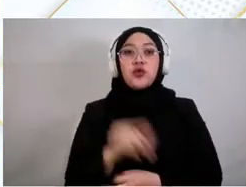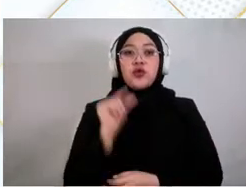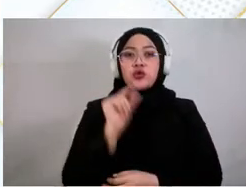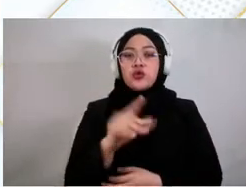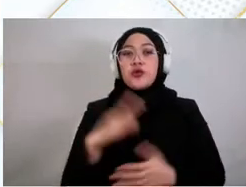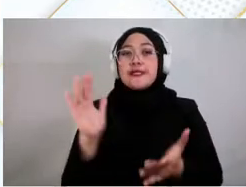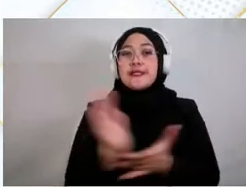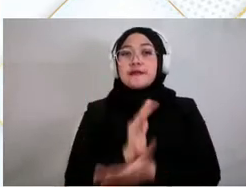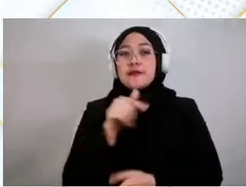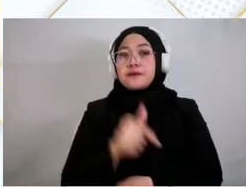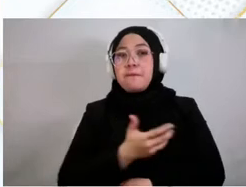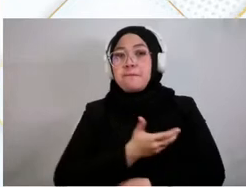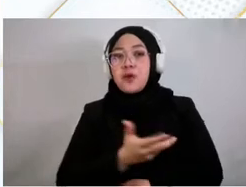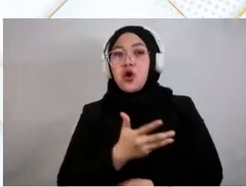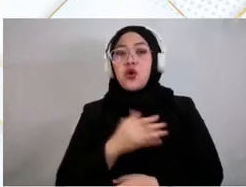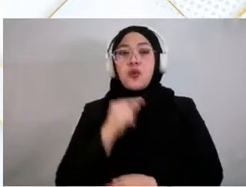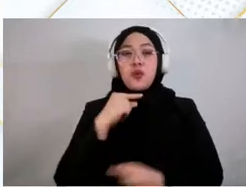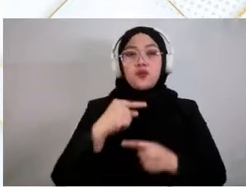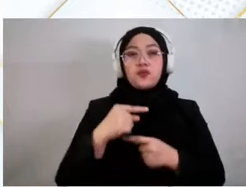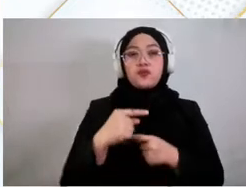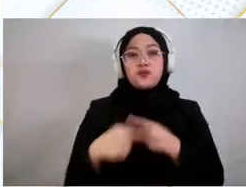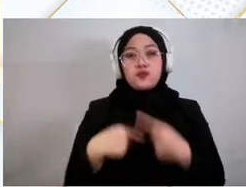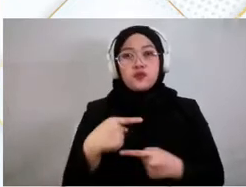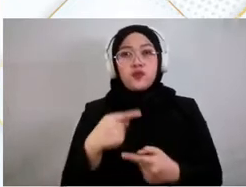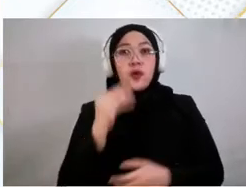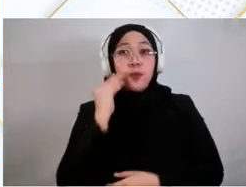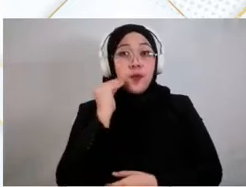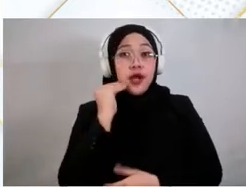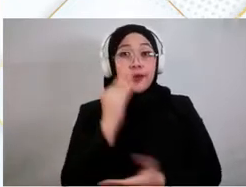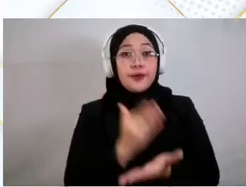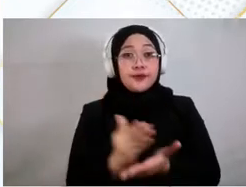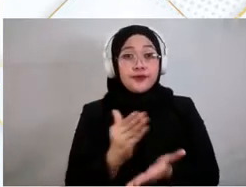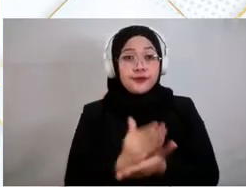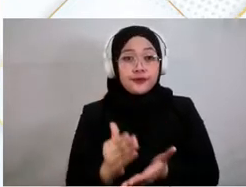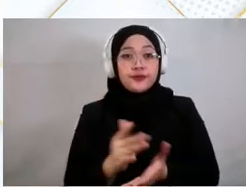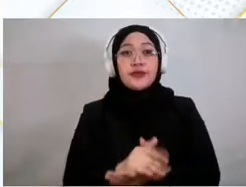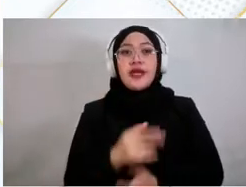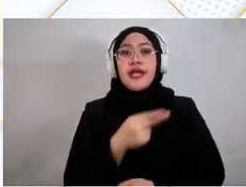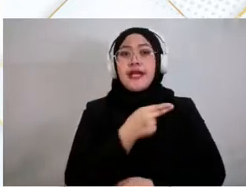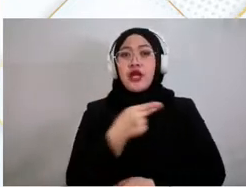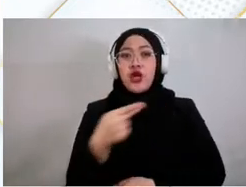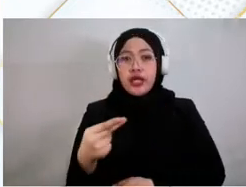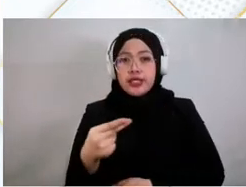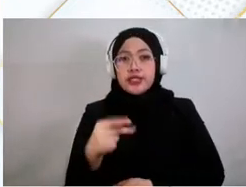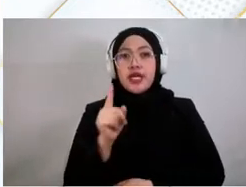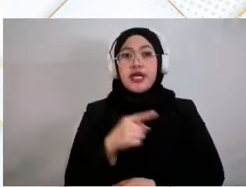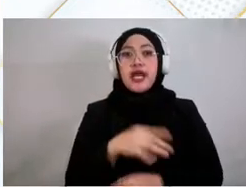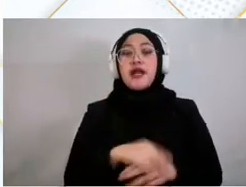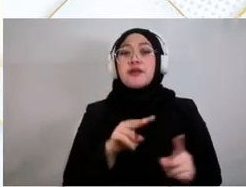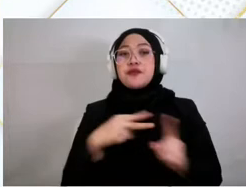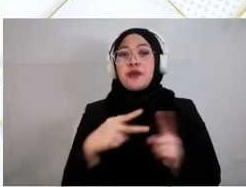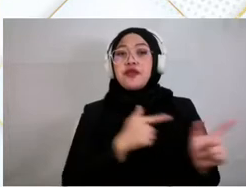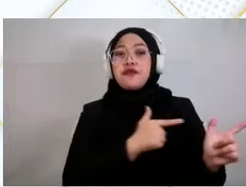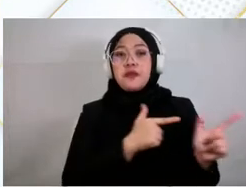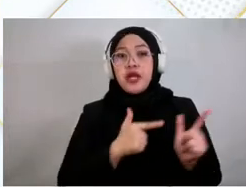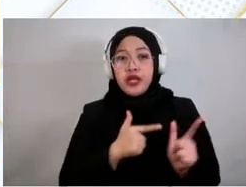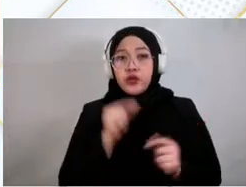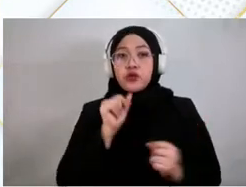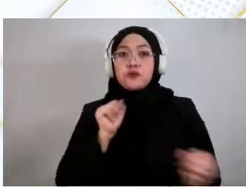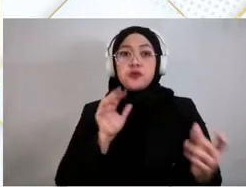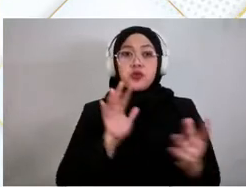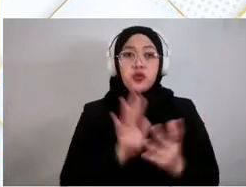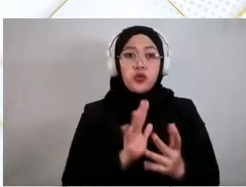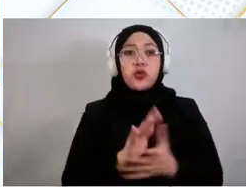occasion, I would like to share about how and what is Indonesia from military perspective in the face of